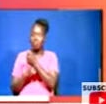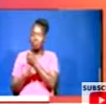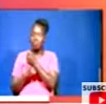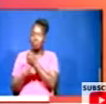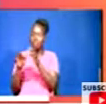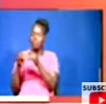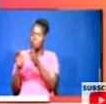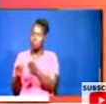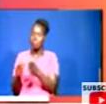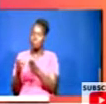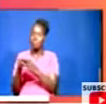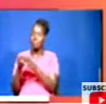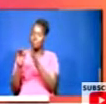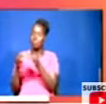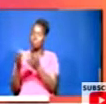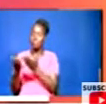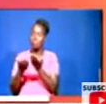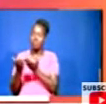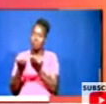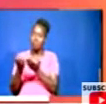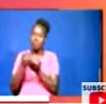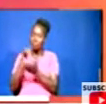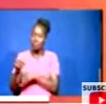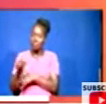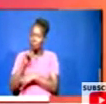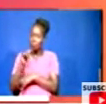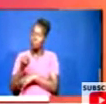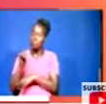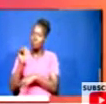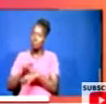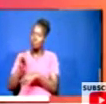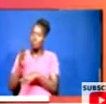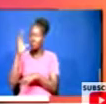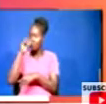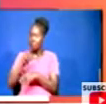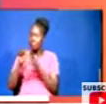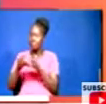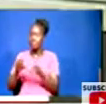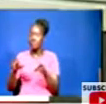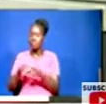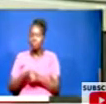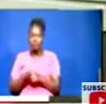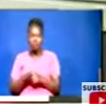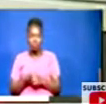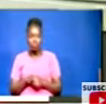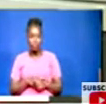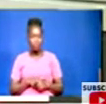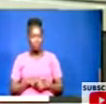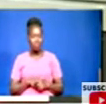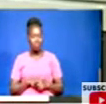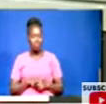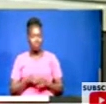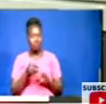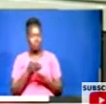farmers or agricultural businesses so that they do not get affected by lack of market. Mm-hmm. Before I let you go on